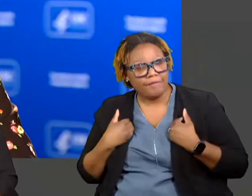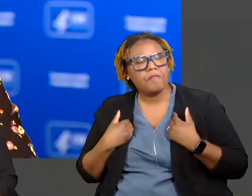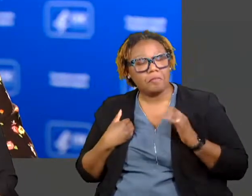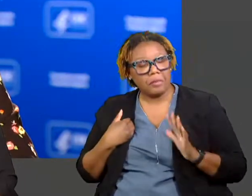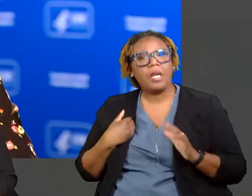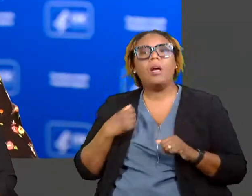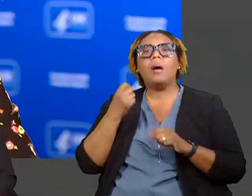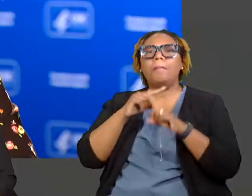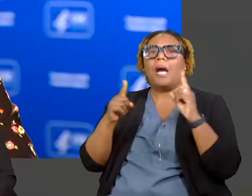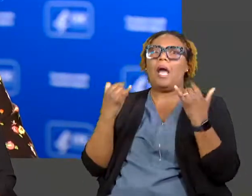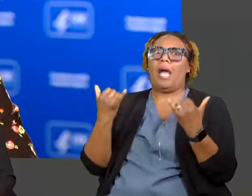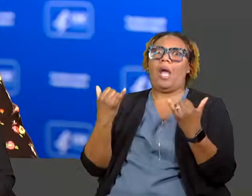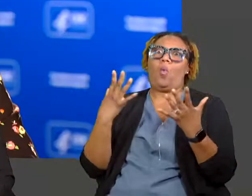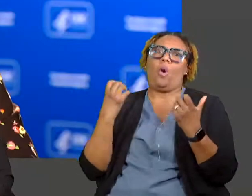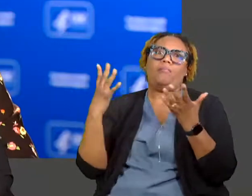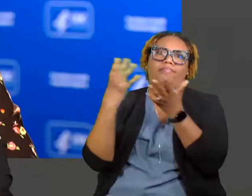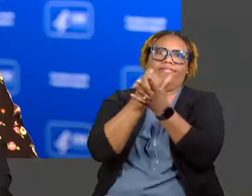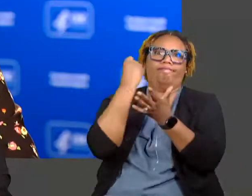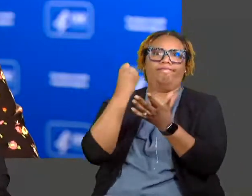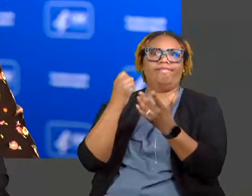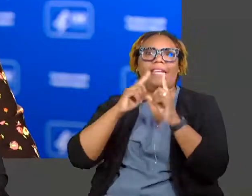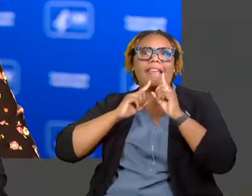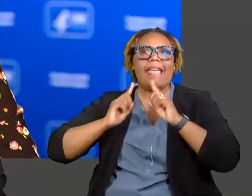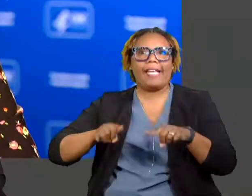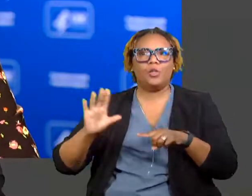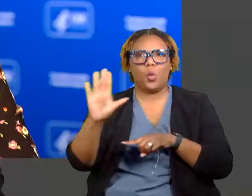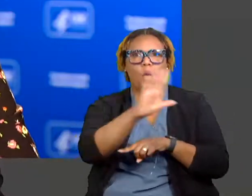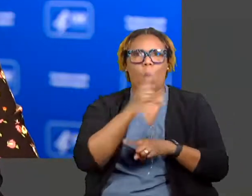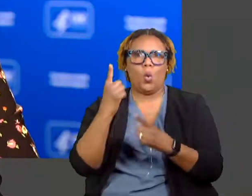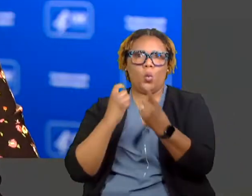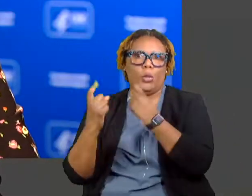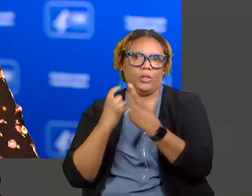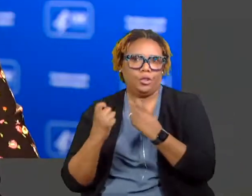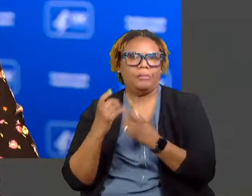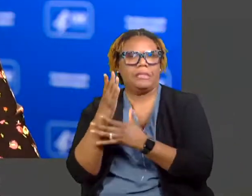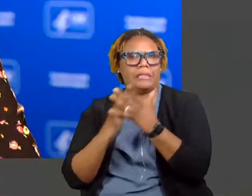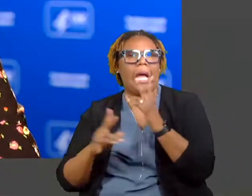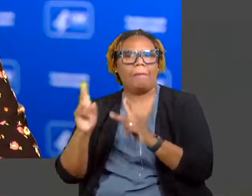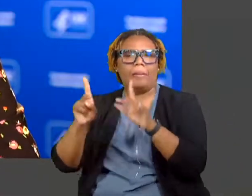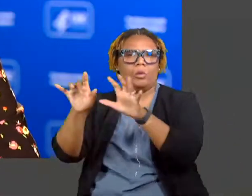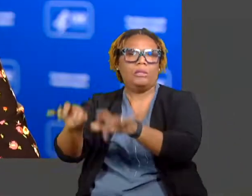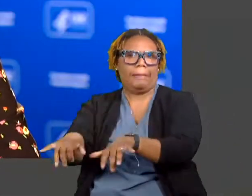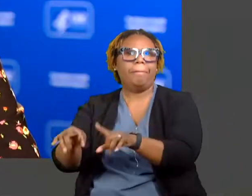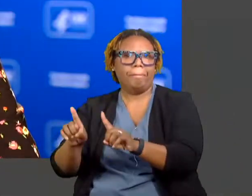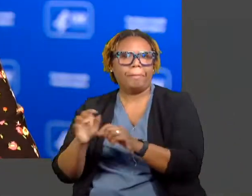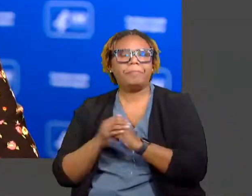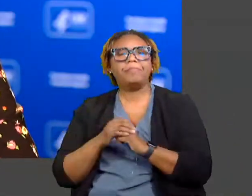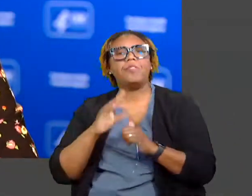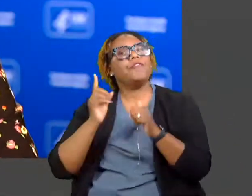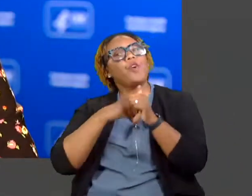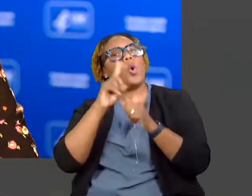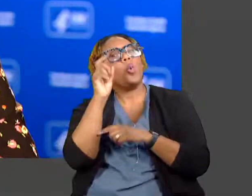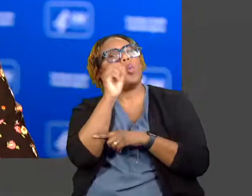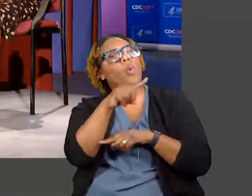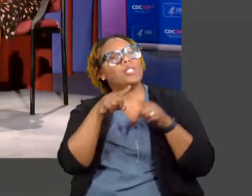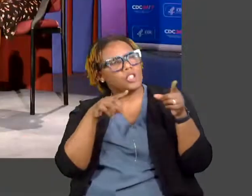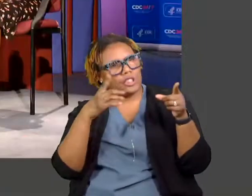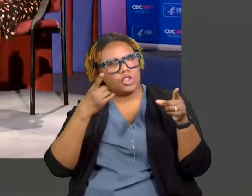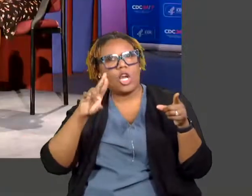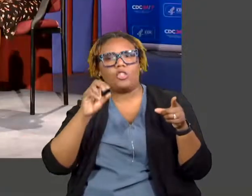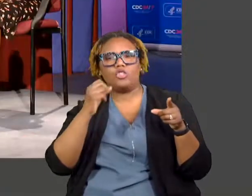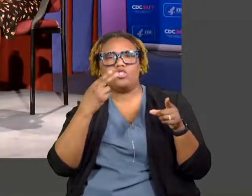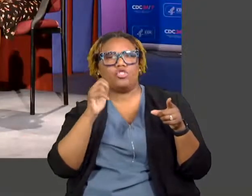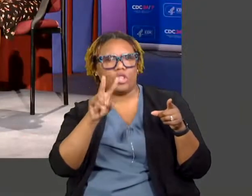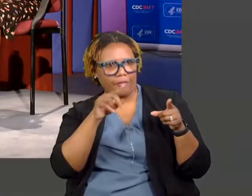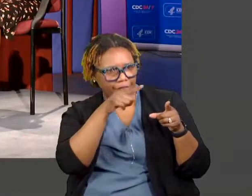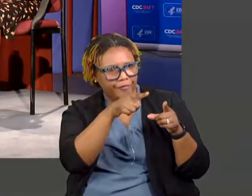time answering questions that we're receiving from our viewers. So the first question is for you, Dr. Shah. You mentioned that the